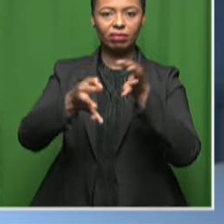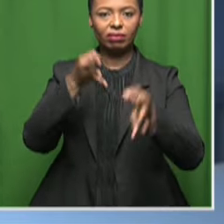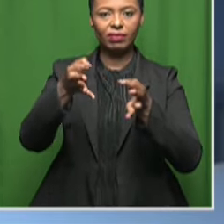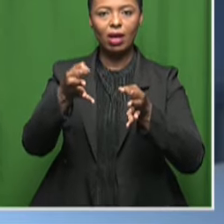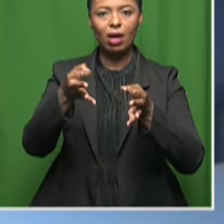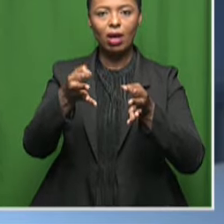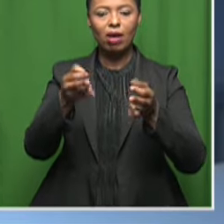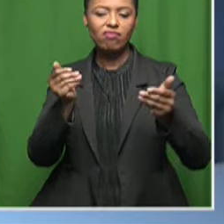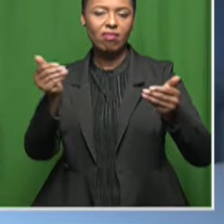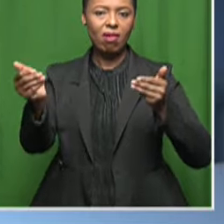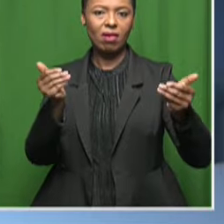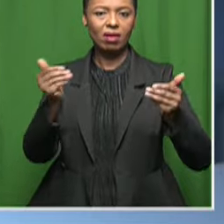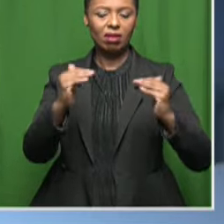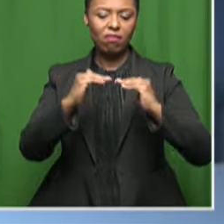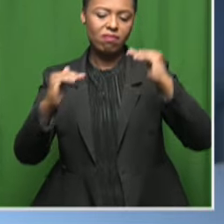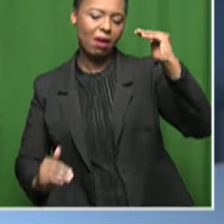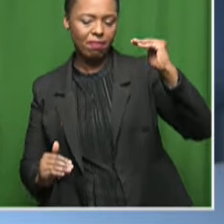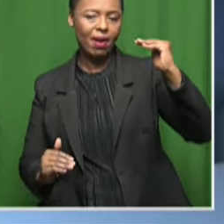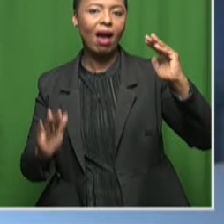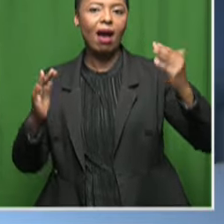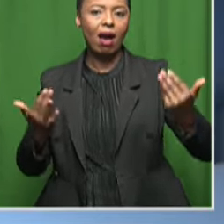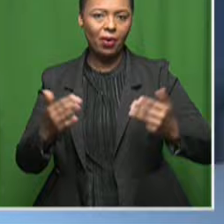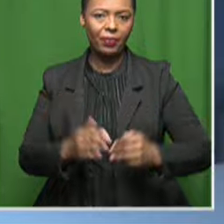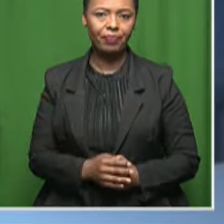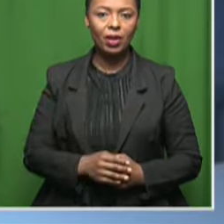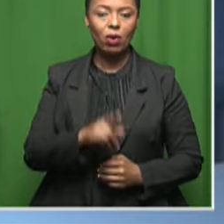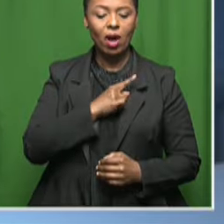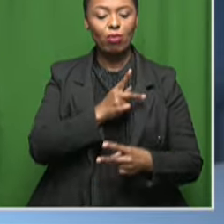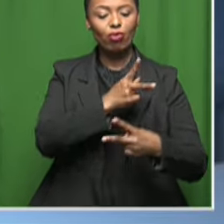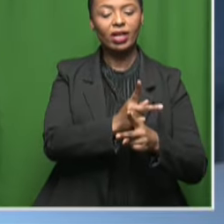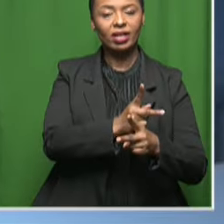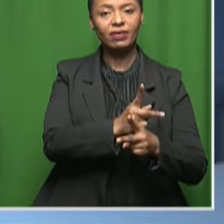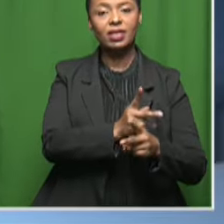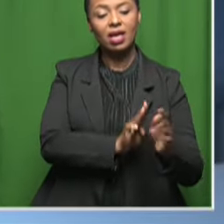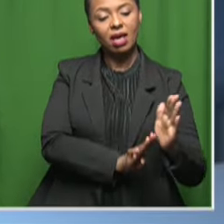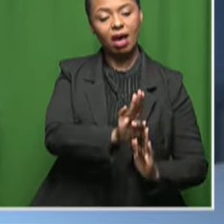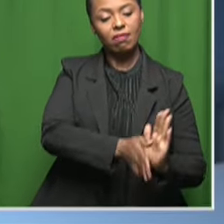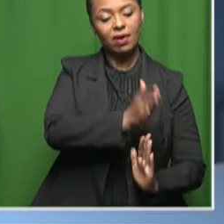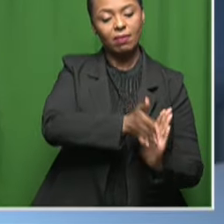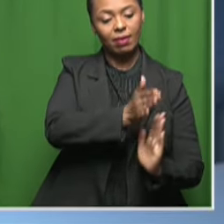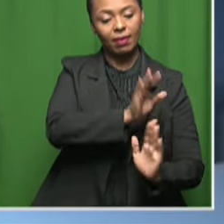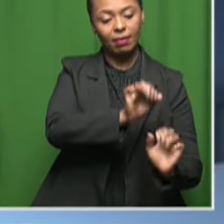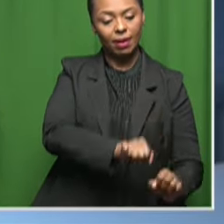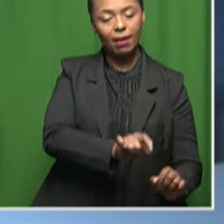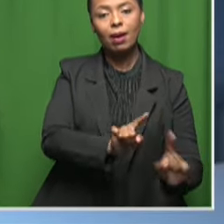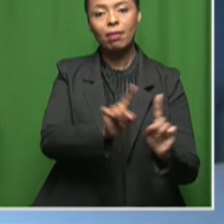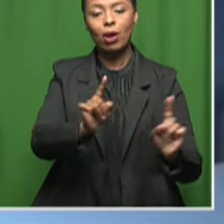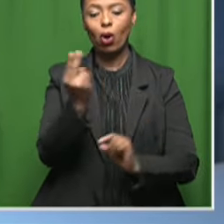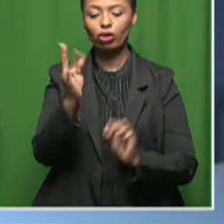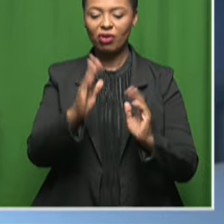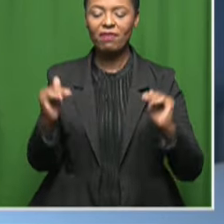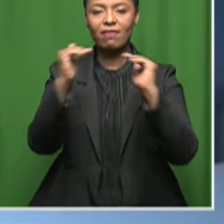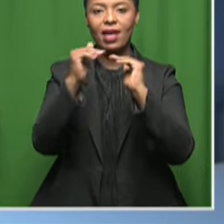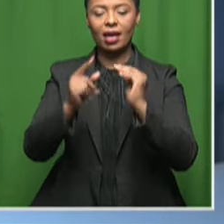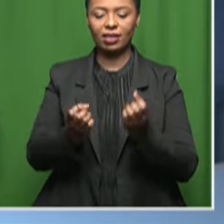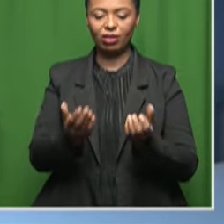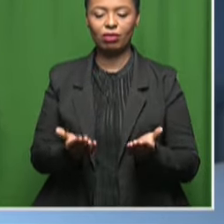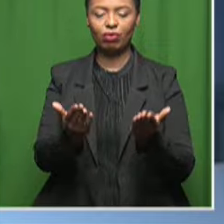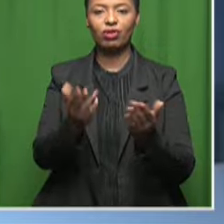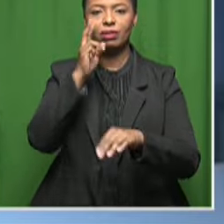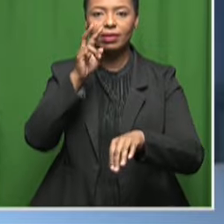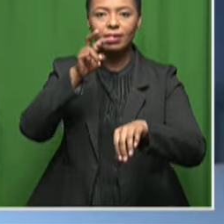Because definitely, as your productivity increases, you need to make sure that there's fair distribution